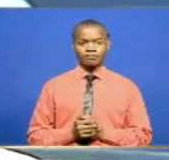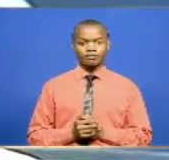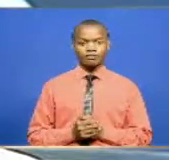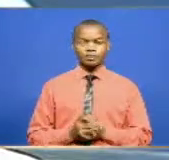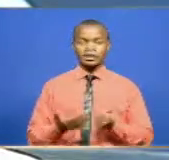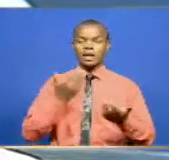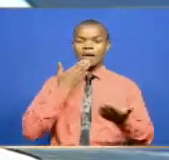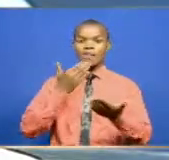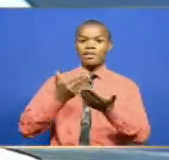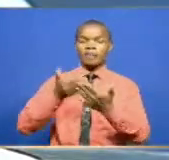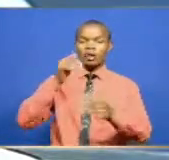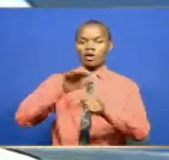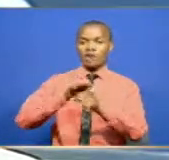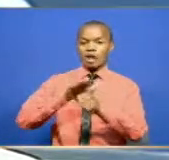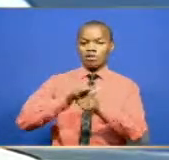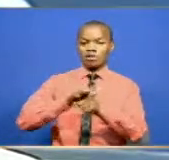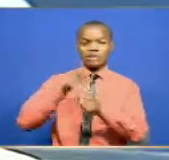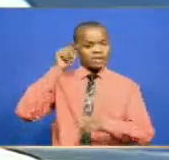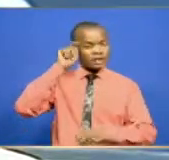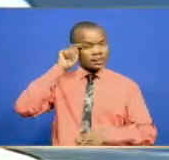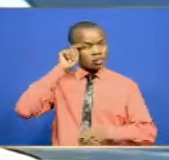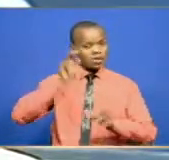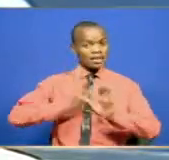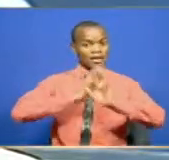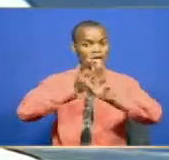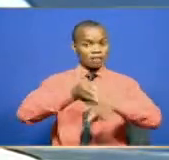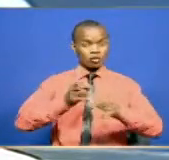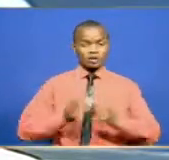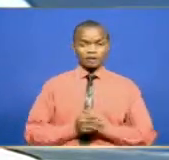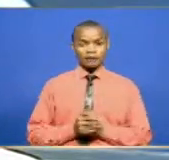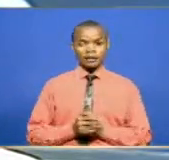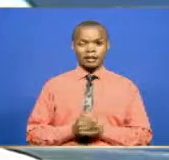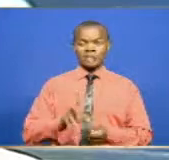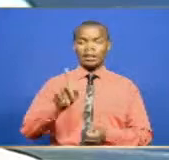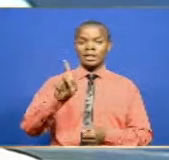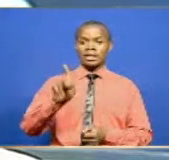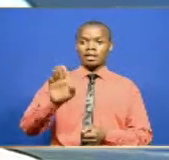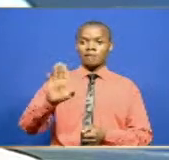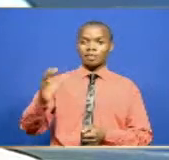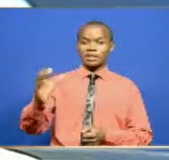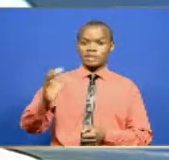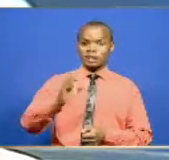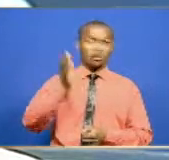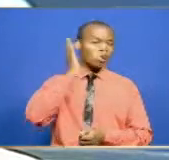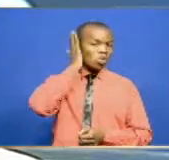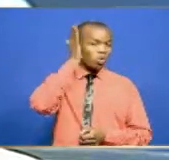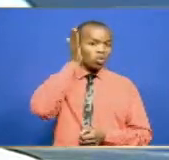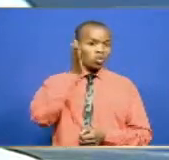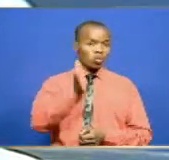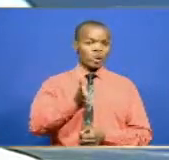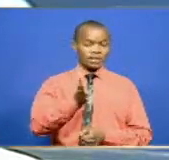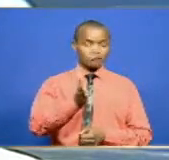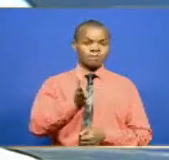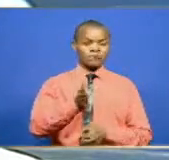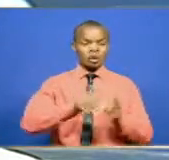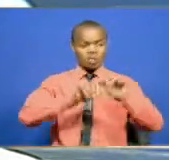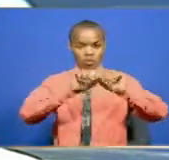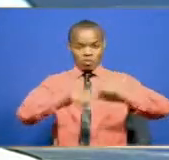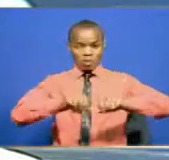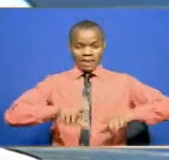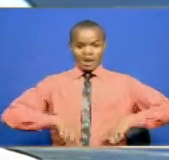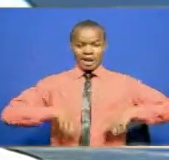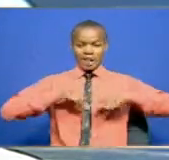Thank you so much, Timothy Kipnusu, for that report. And of course, KBC Channel One will be monitoring all the